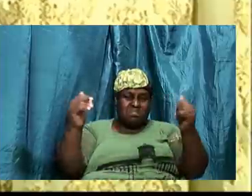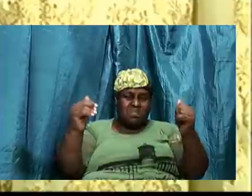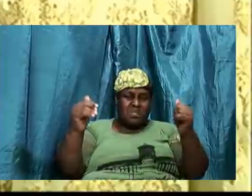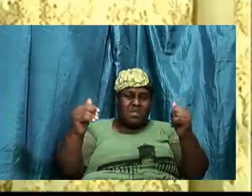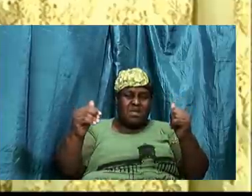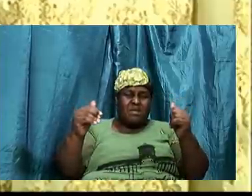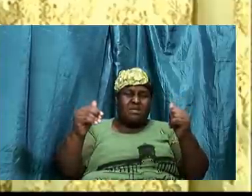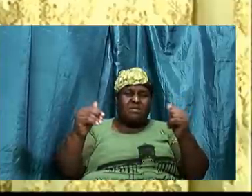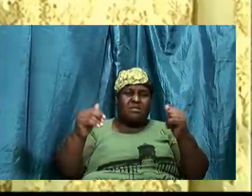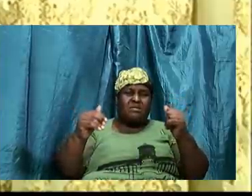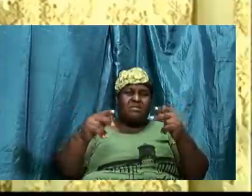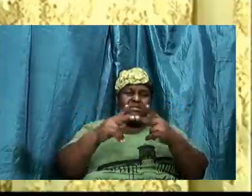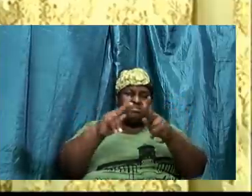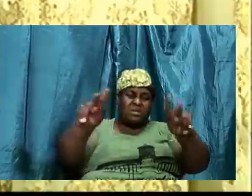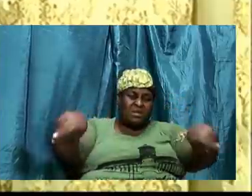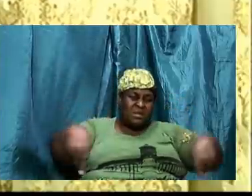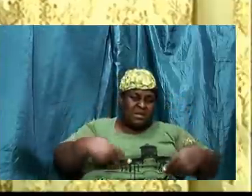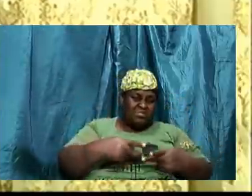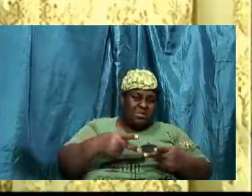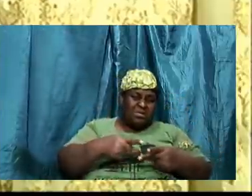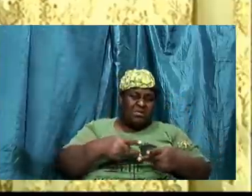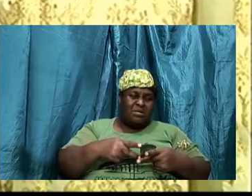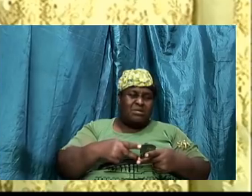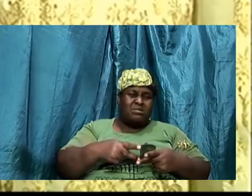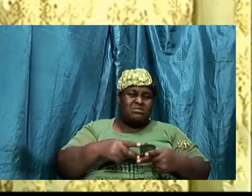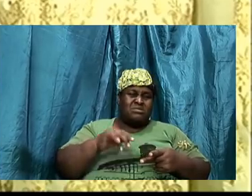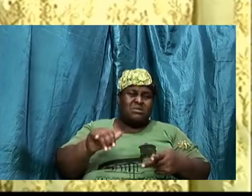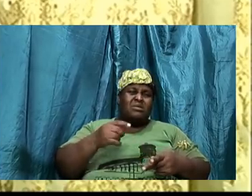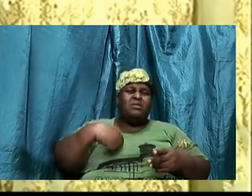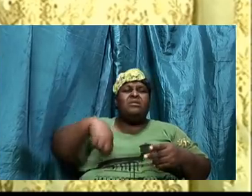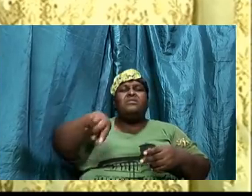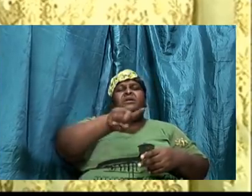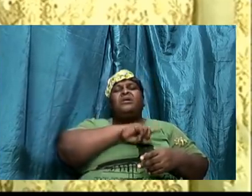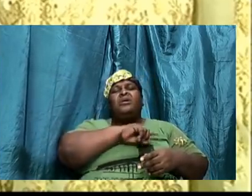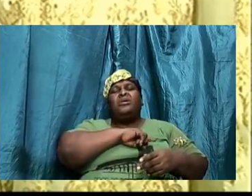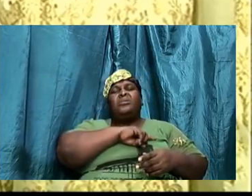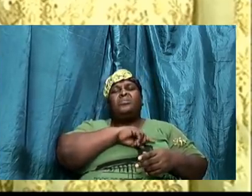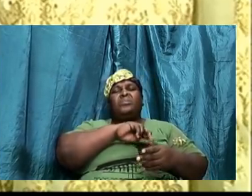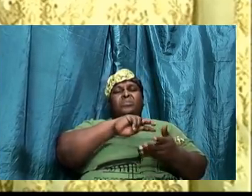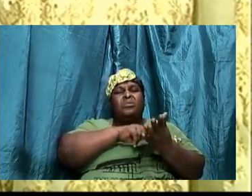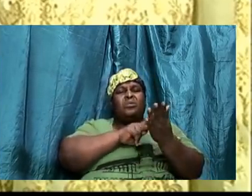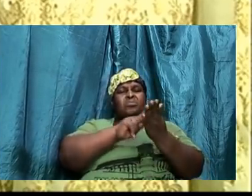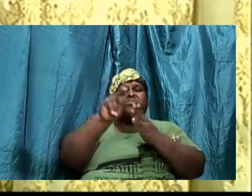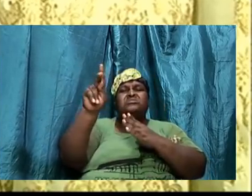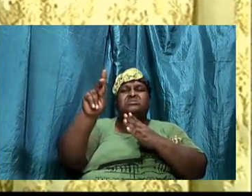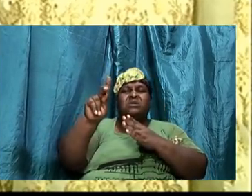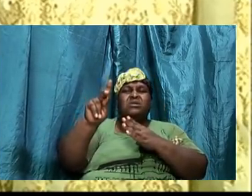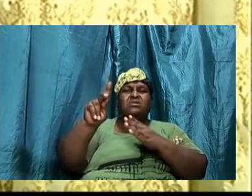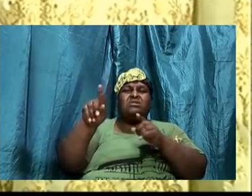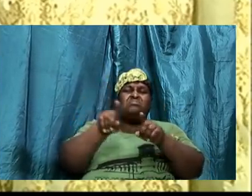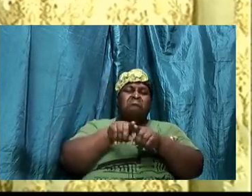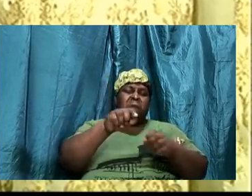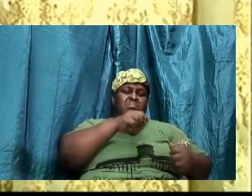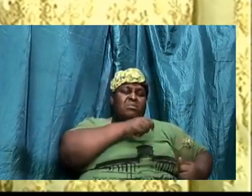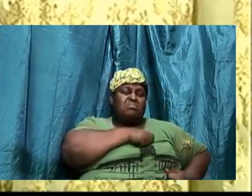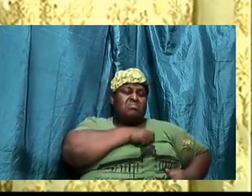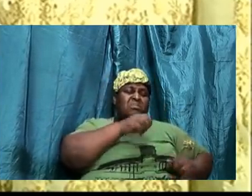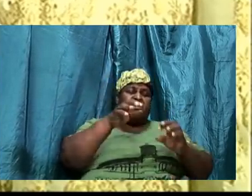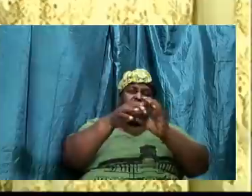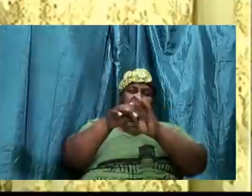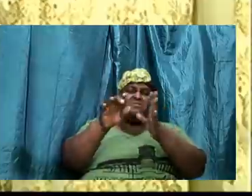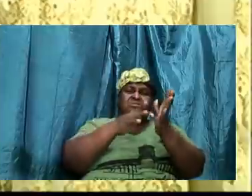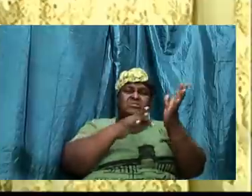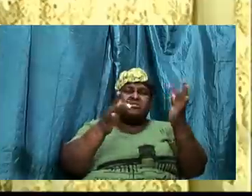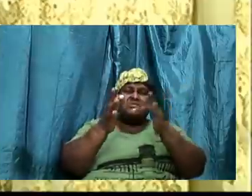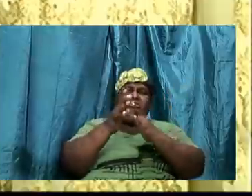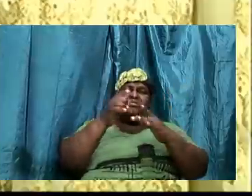that place that we represent, is holiness. Therefore, it means then that as ambassadors of Christ,